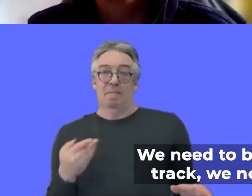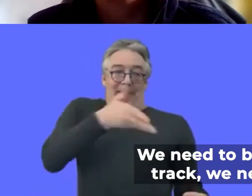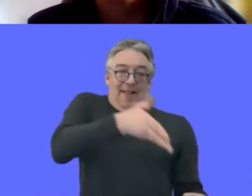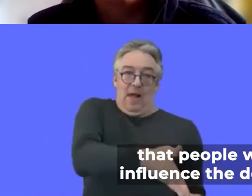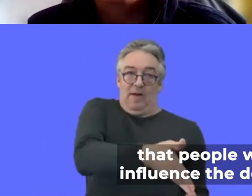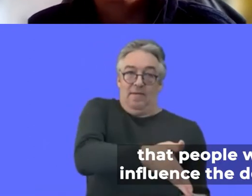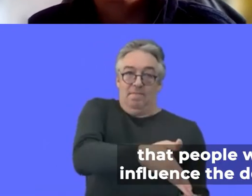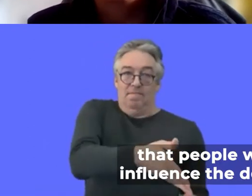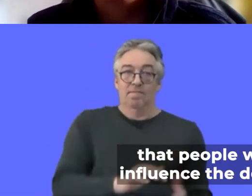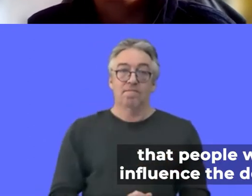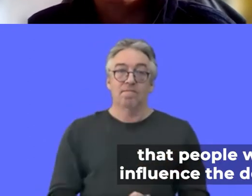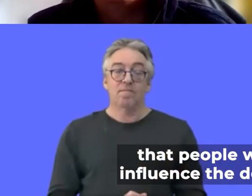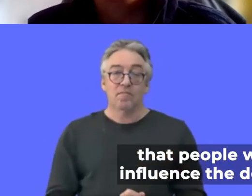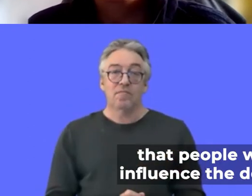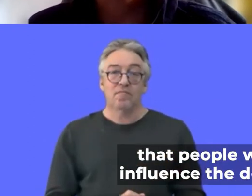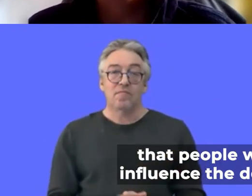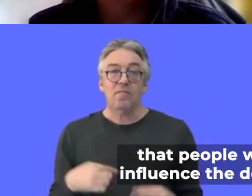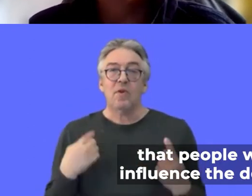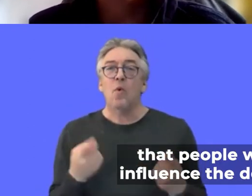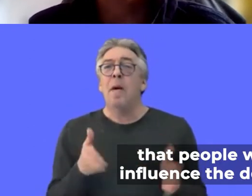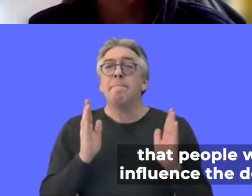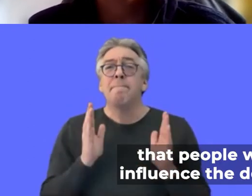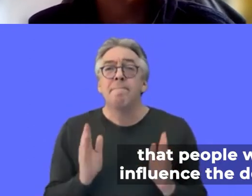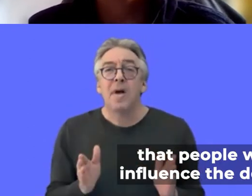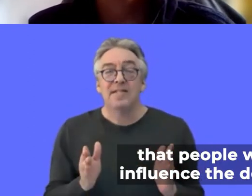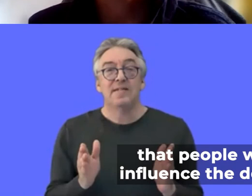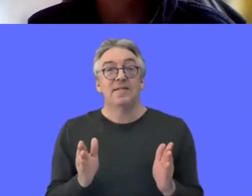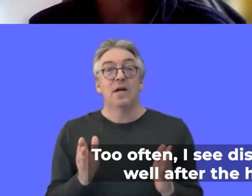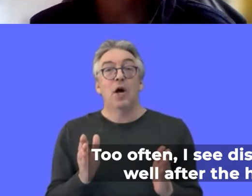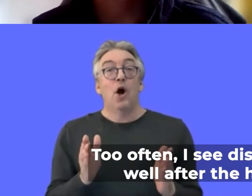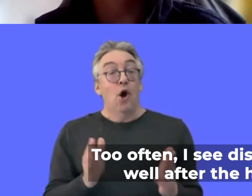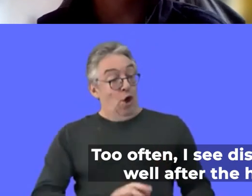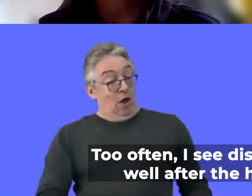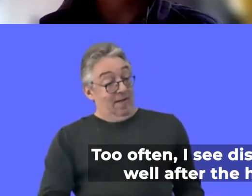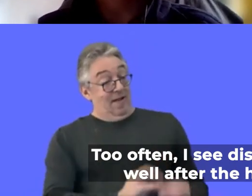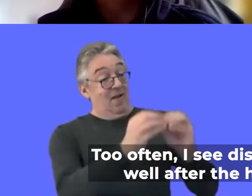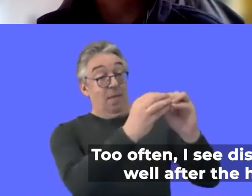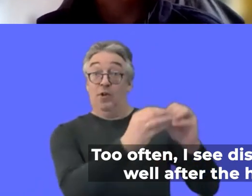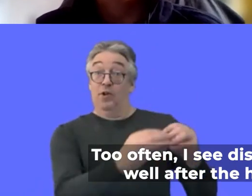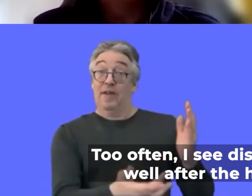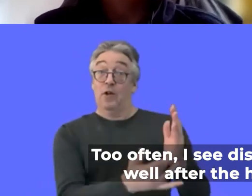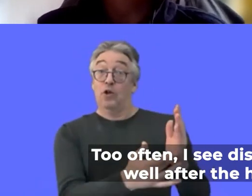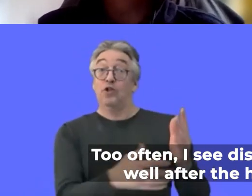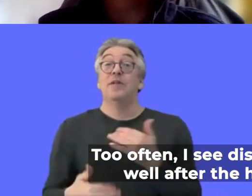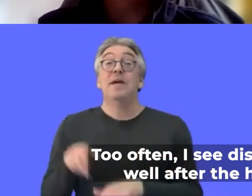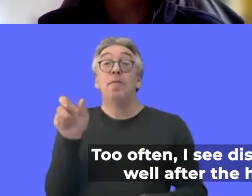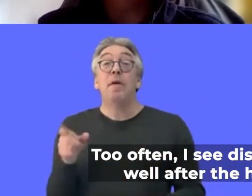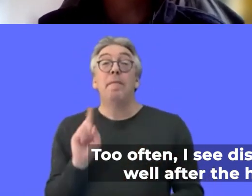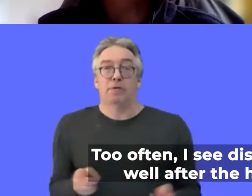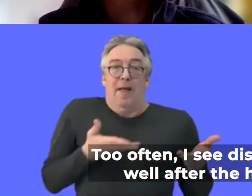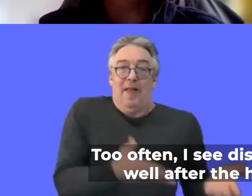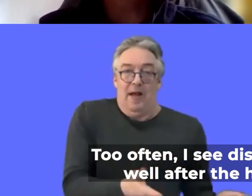to ensure that people with disabilities influence the development of it. Too often, I